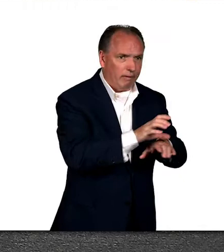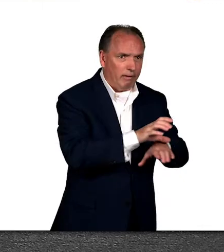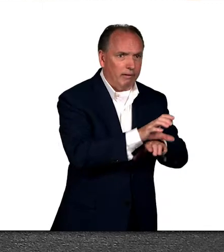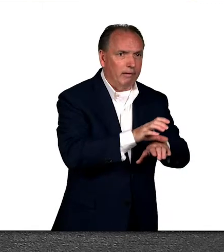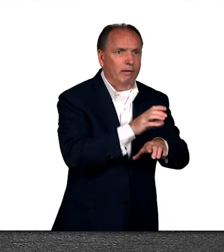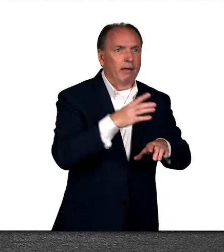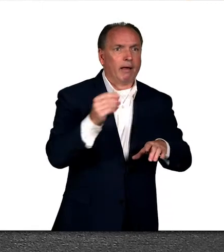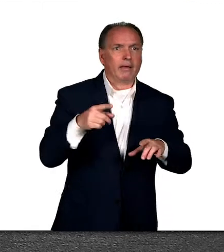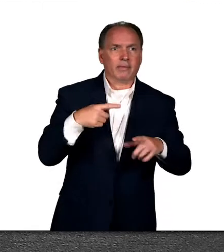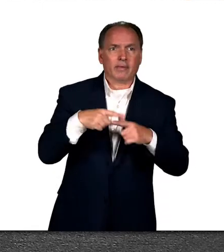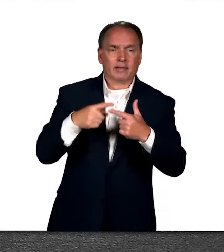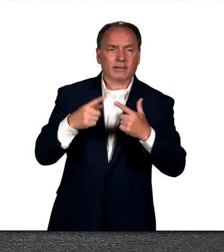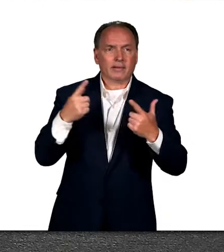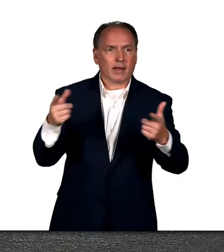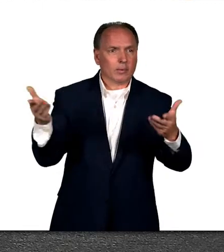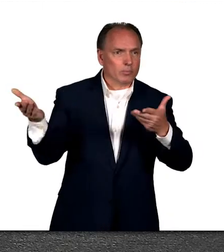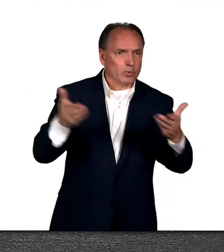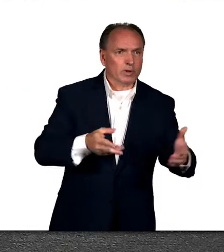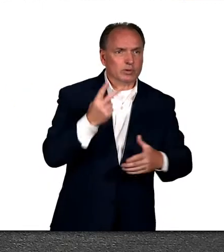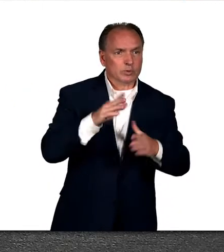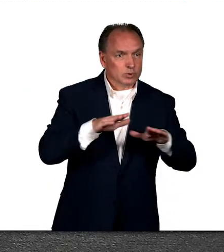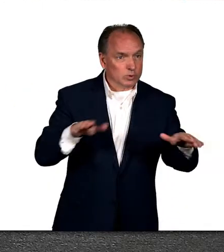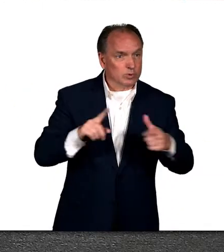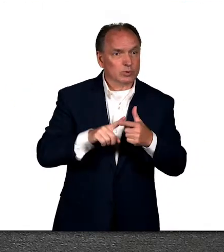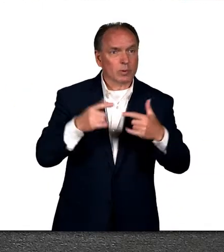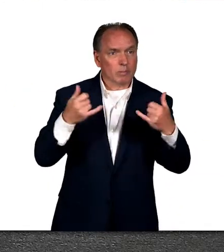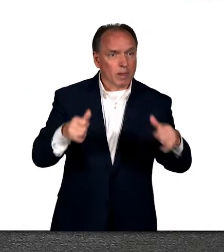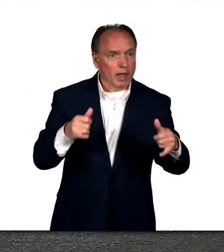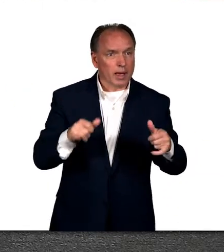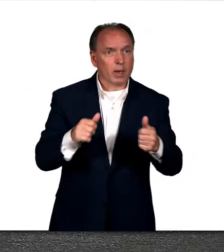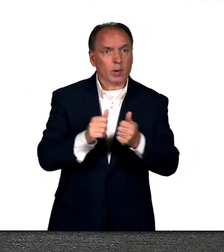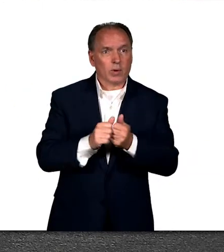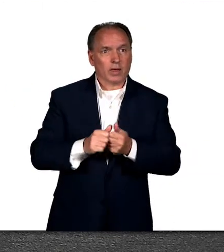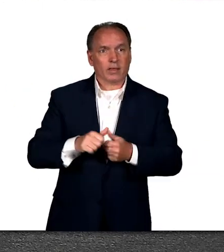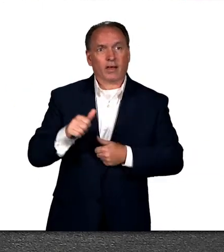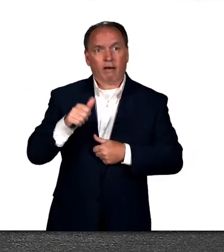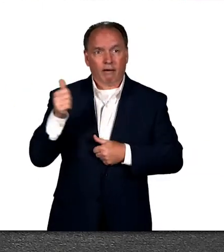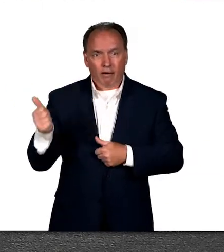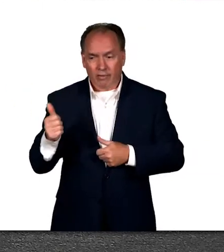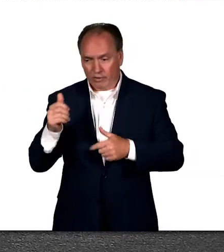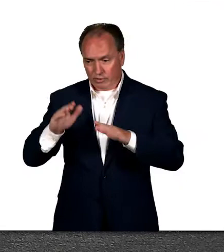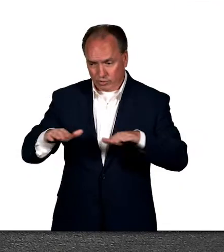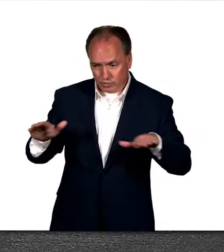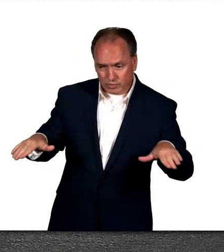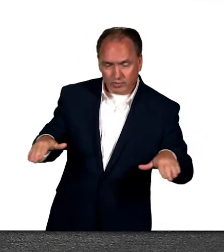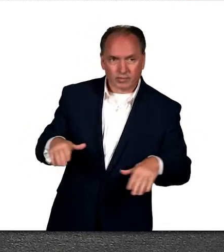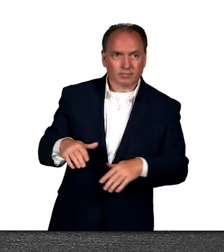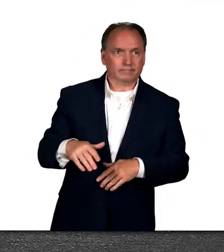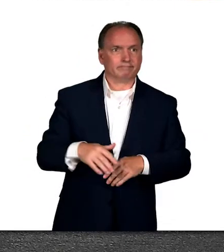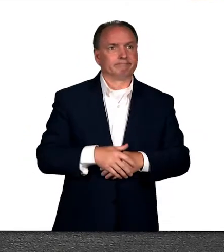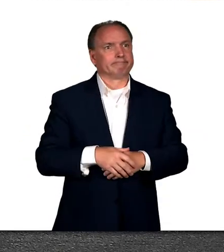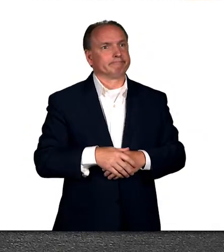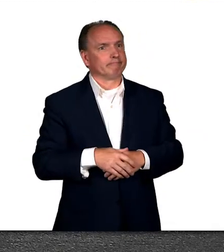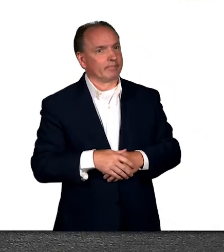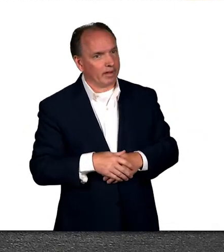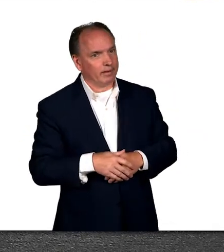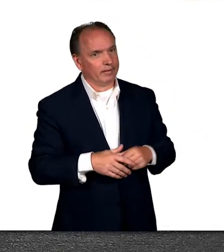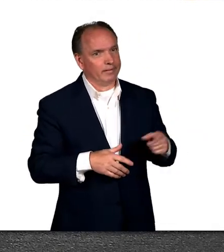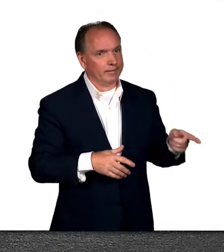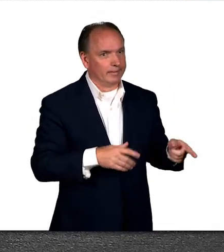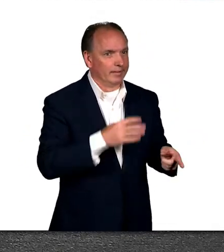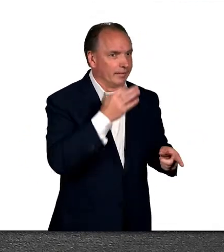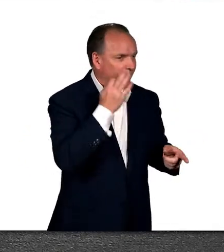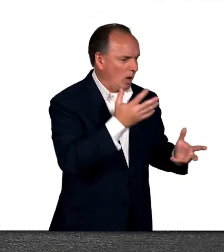supper. They are bringing their 2 children to play with Sally and Sam. Mittens wants to lick the